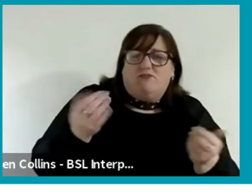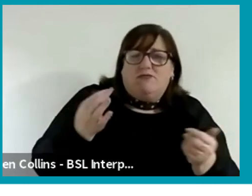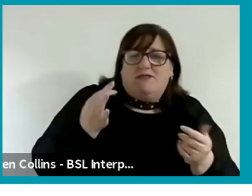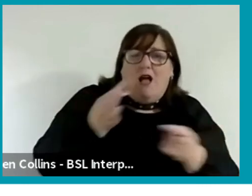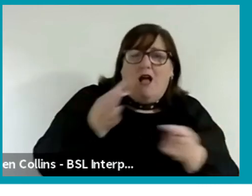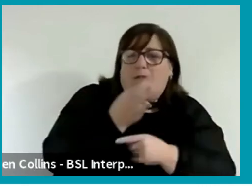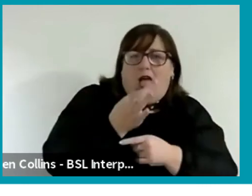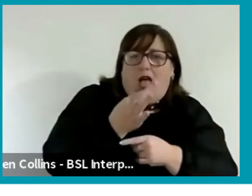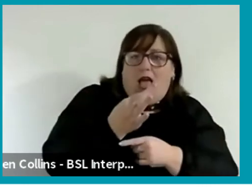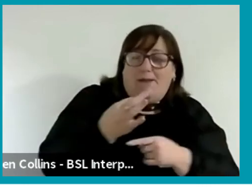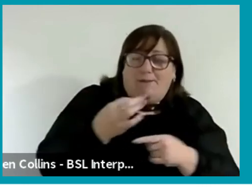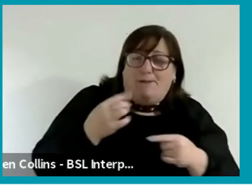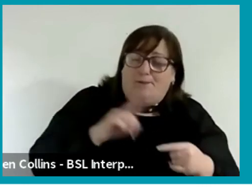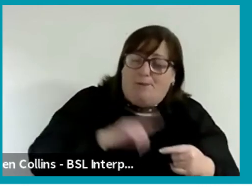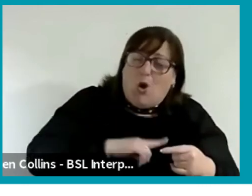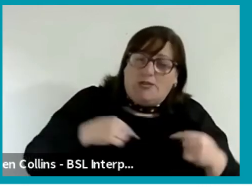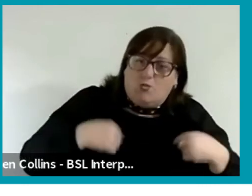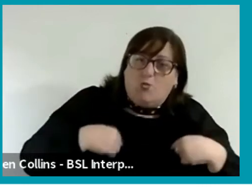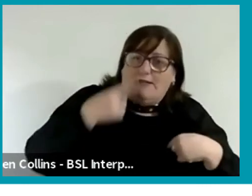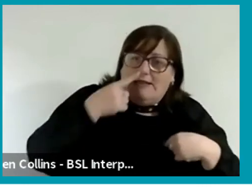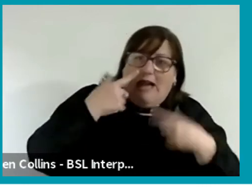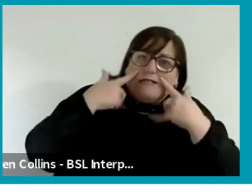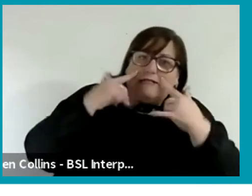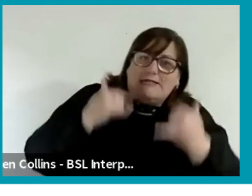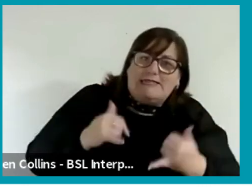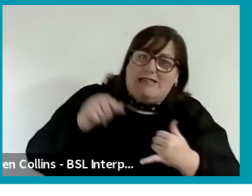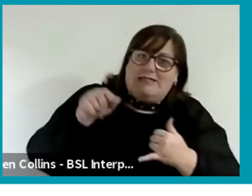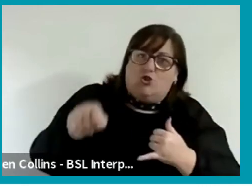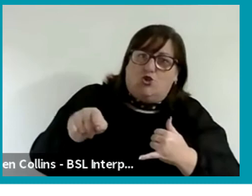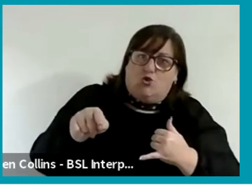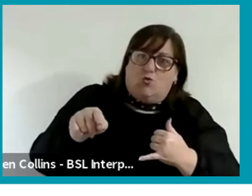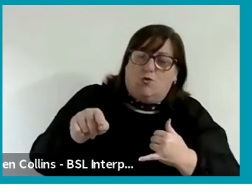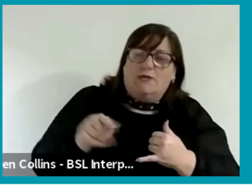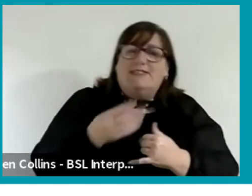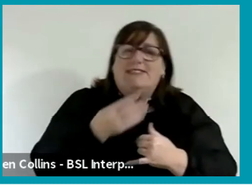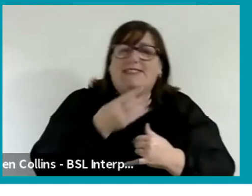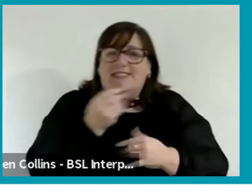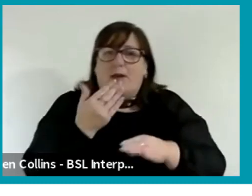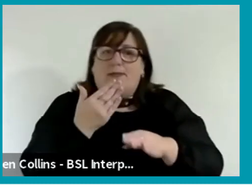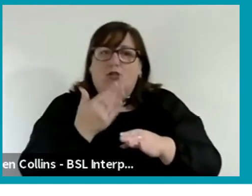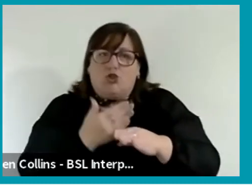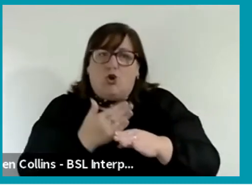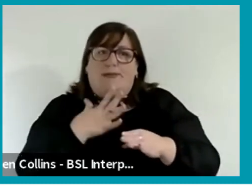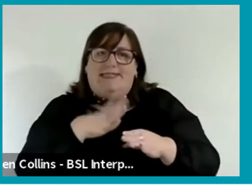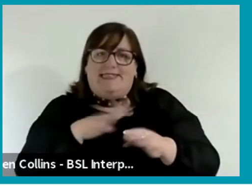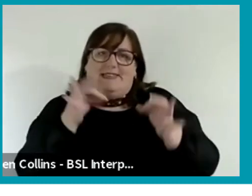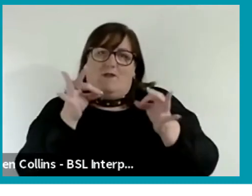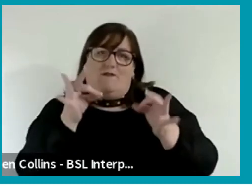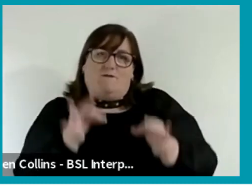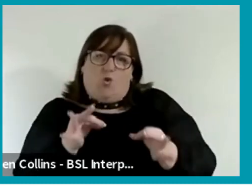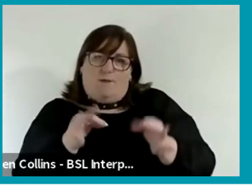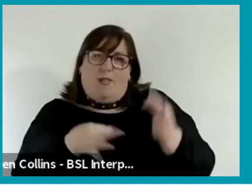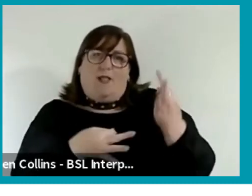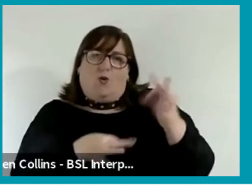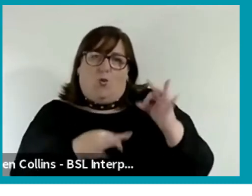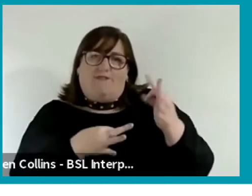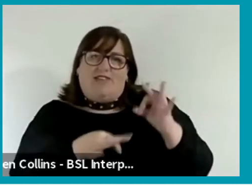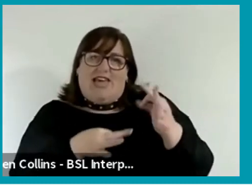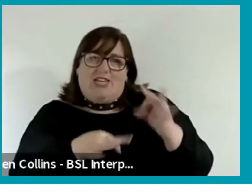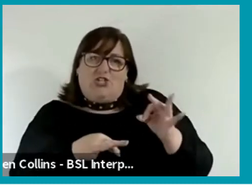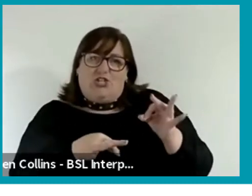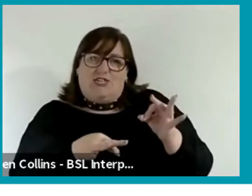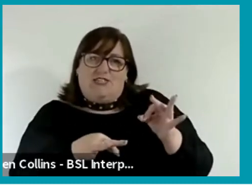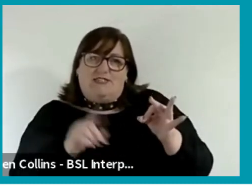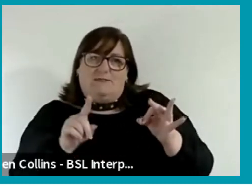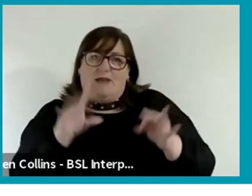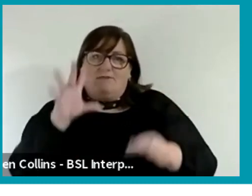yes, if there are informal qualifications, if there are certain skills that you've gained in an informal way, just let